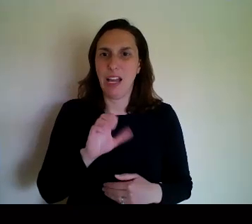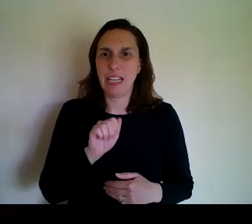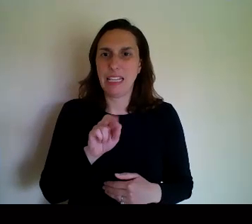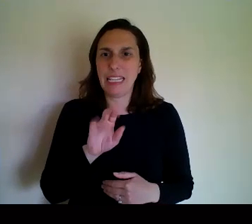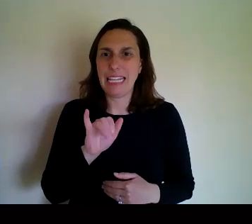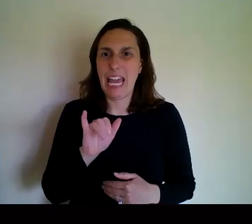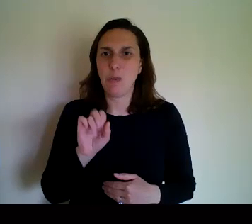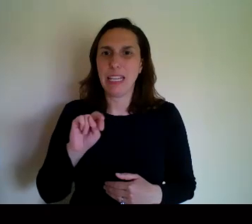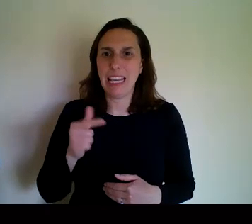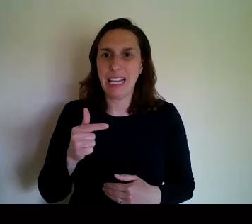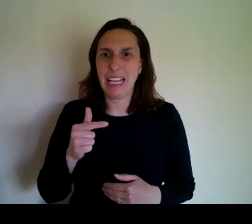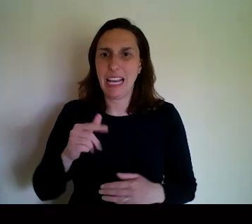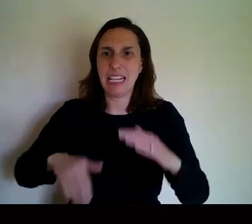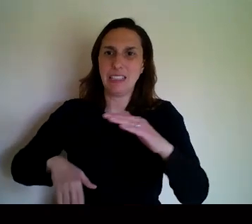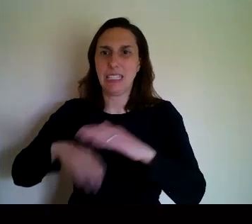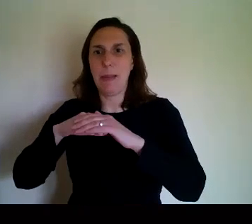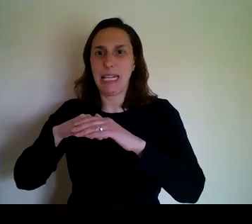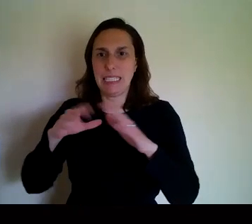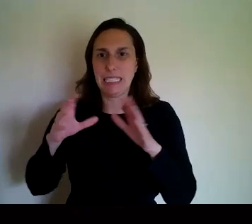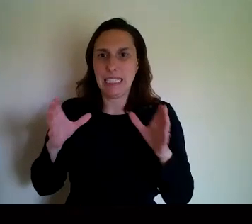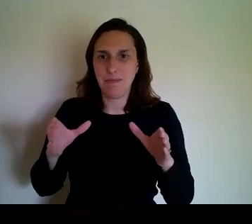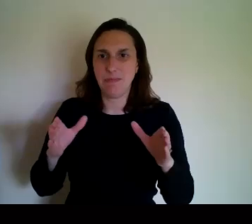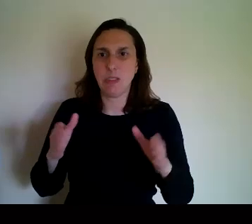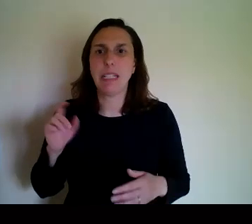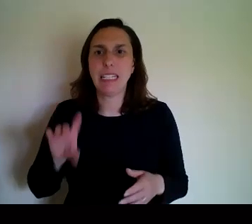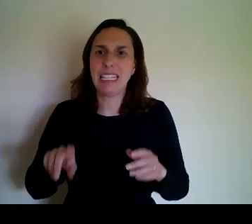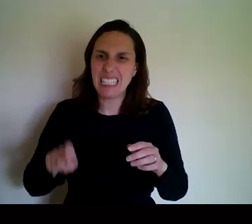for the variables in the carrying capacity.